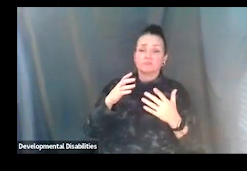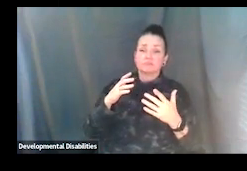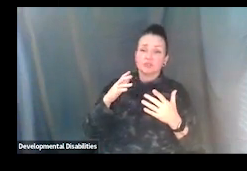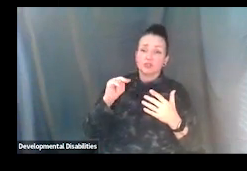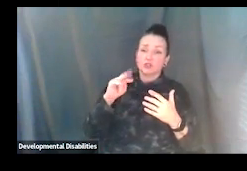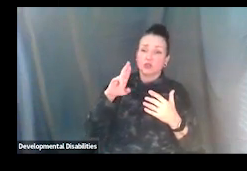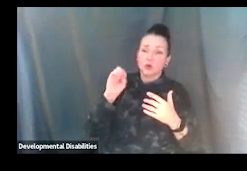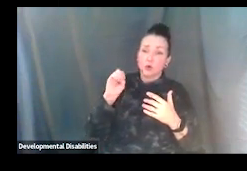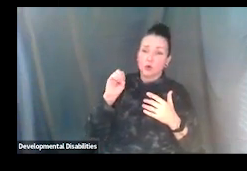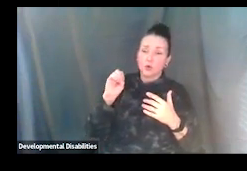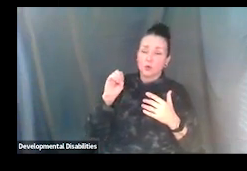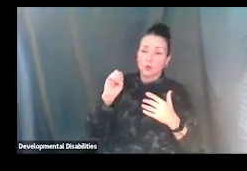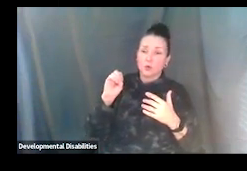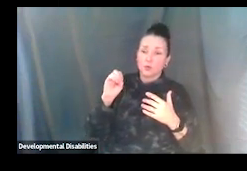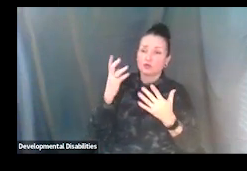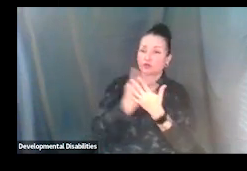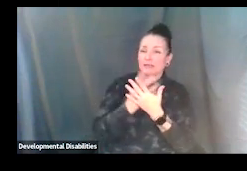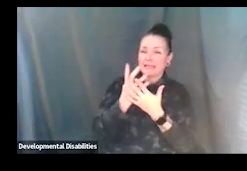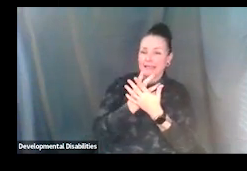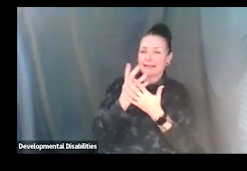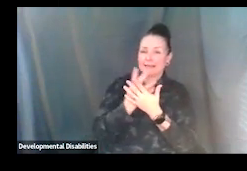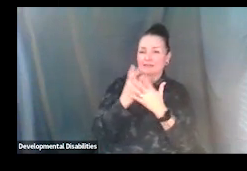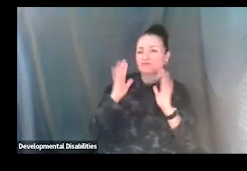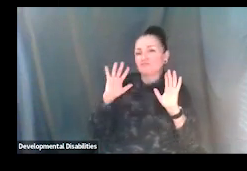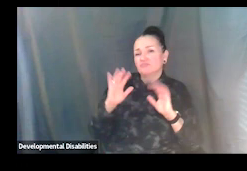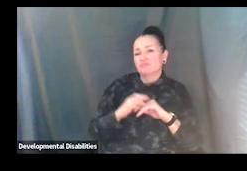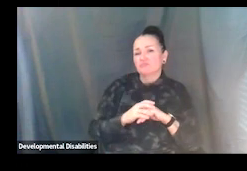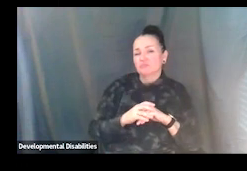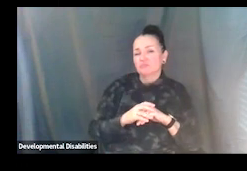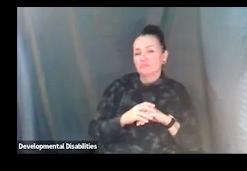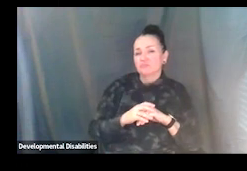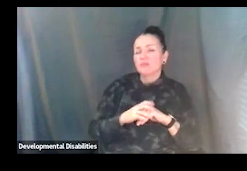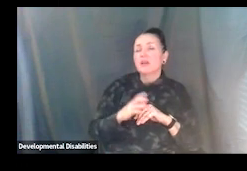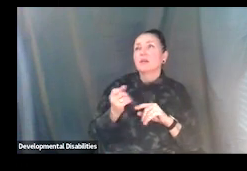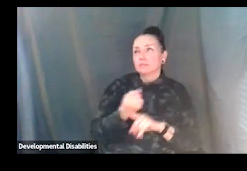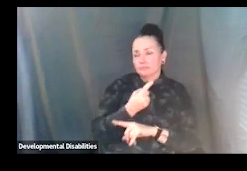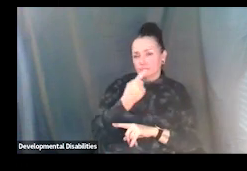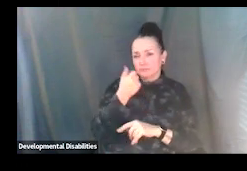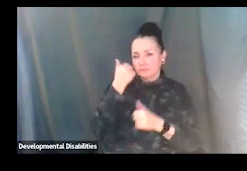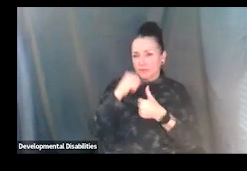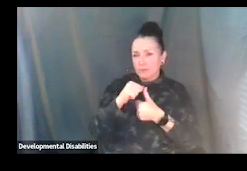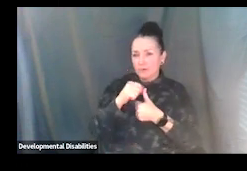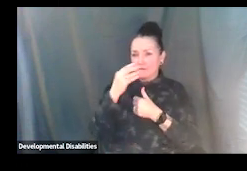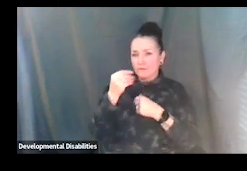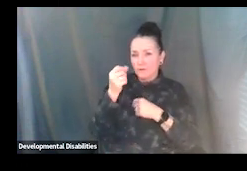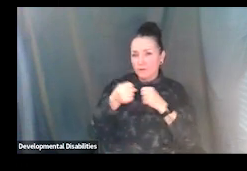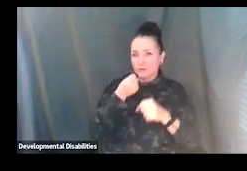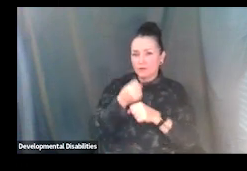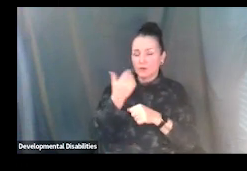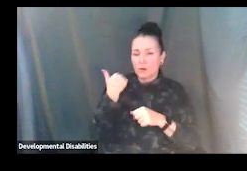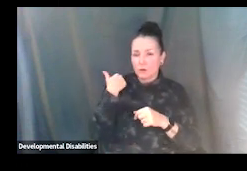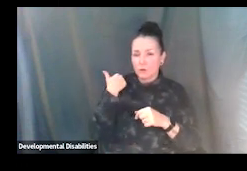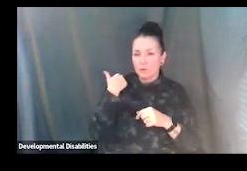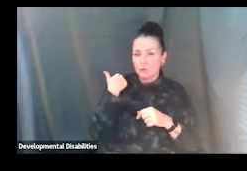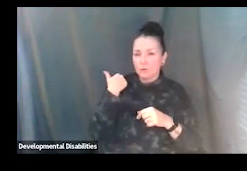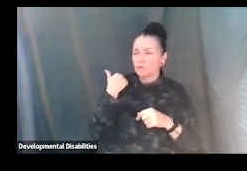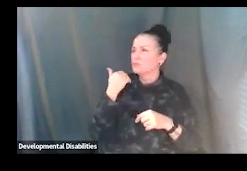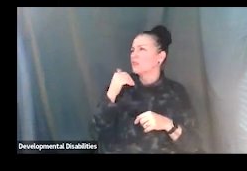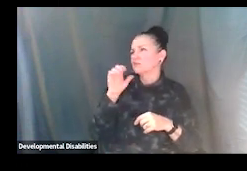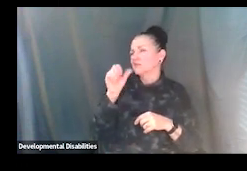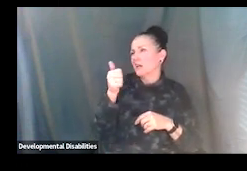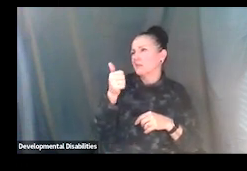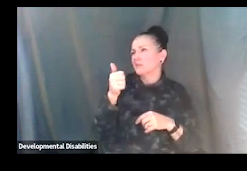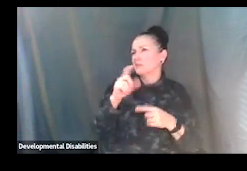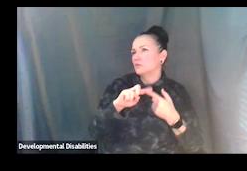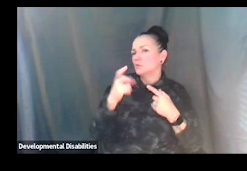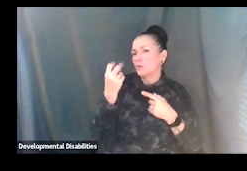problems would be all I would do. And a few years ago, there was probably about 10, 12 years ago, the